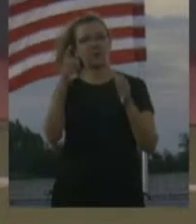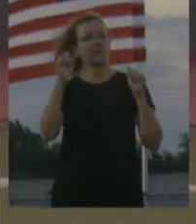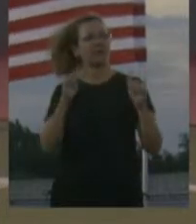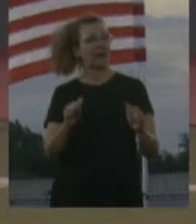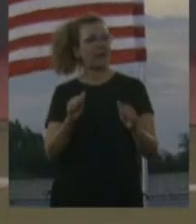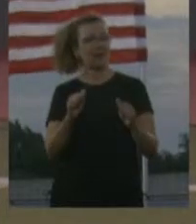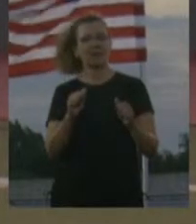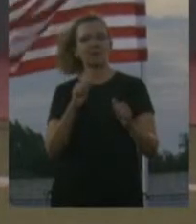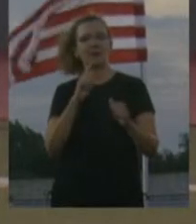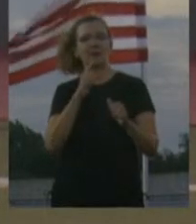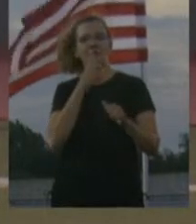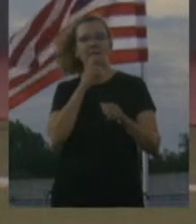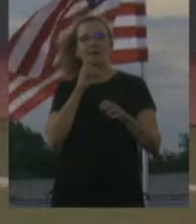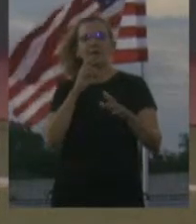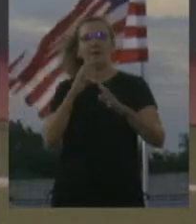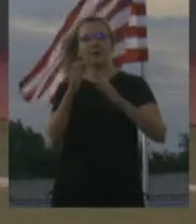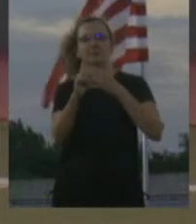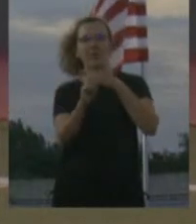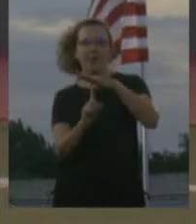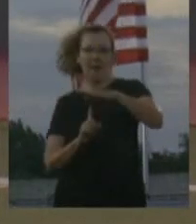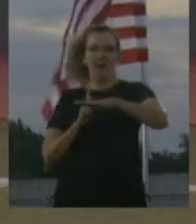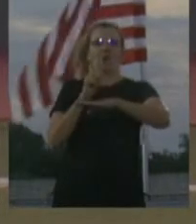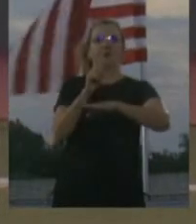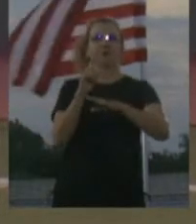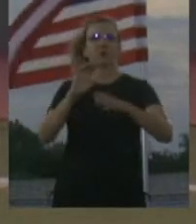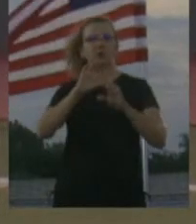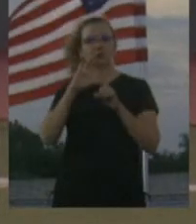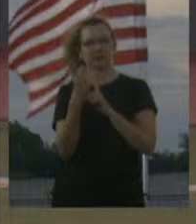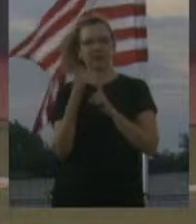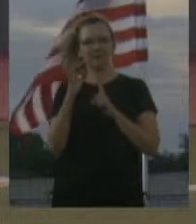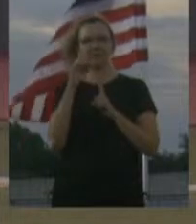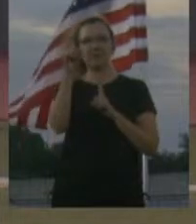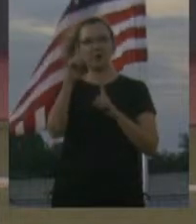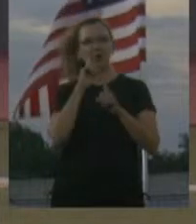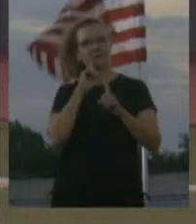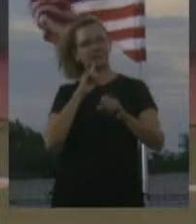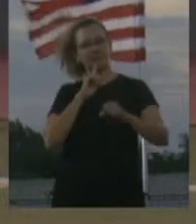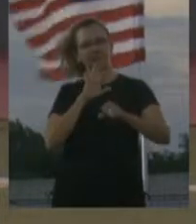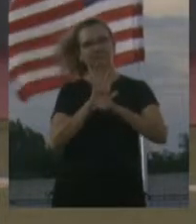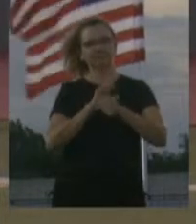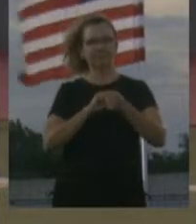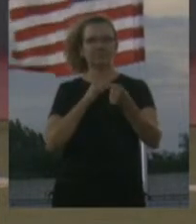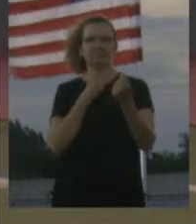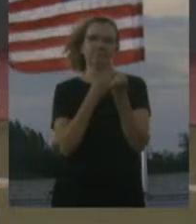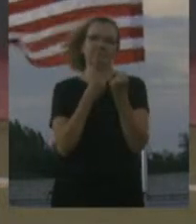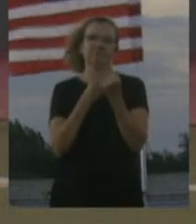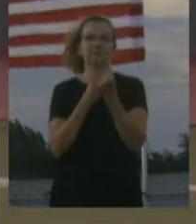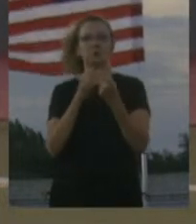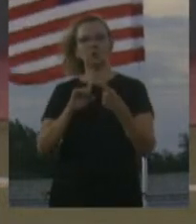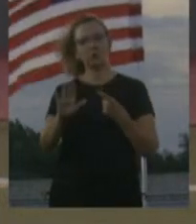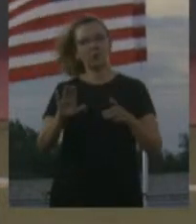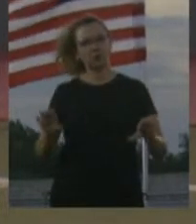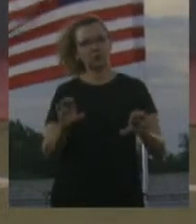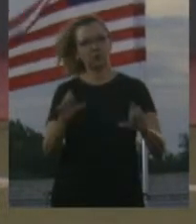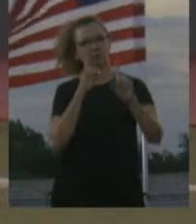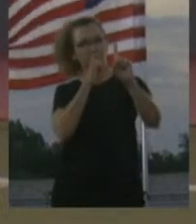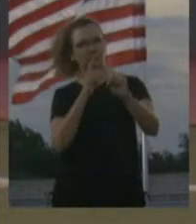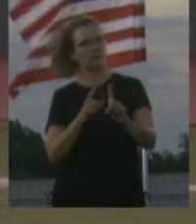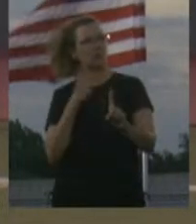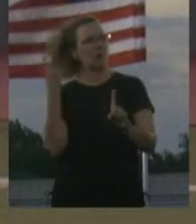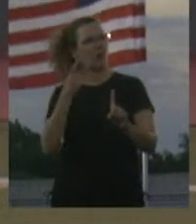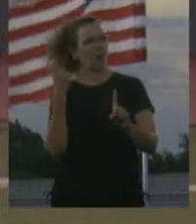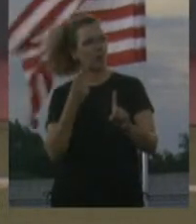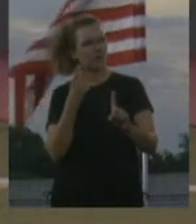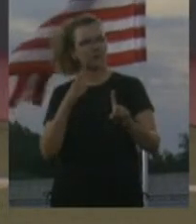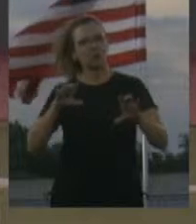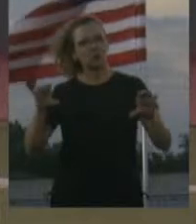above their circumstances and achieve success if they are dedicated to and passionate about what they do. It always seems impossible